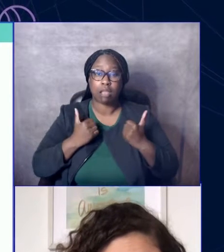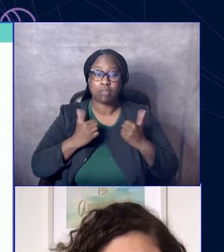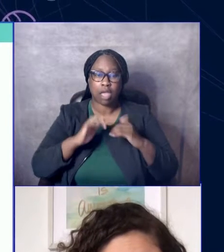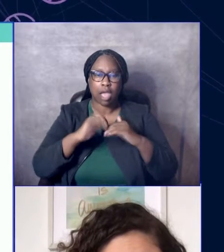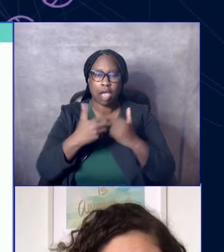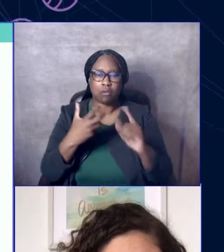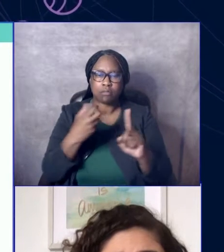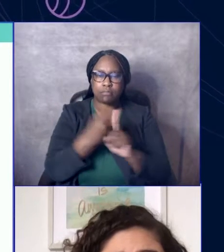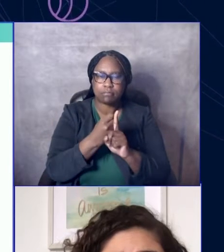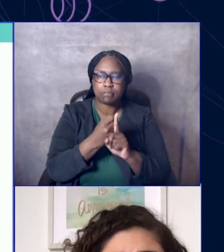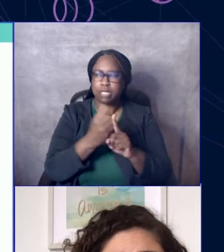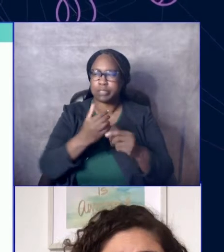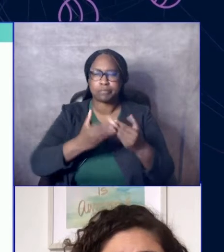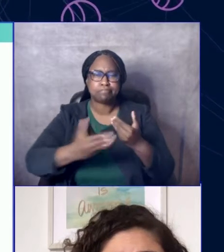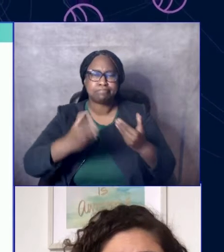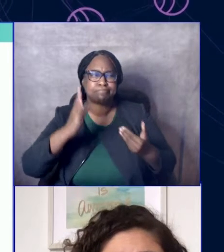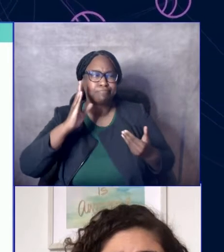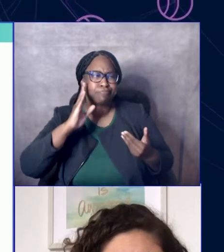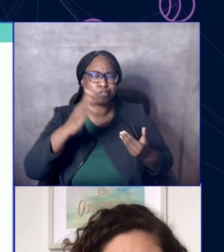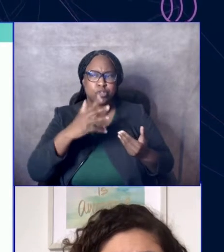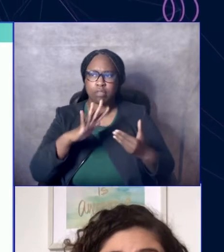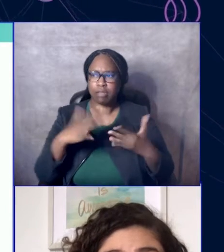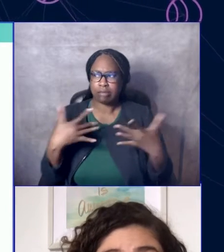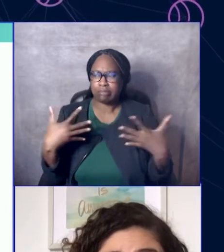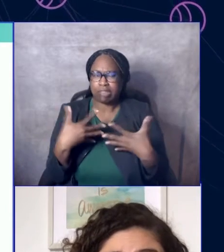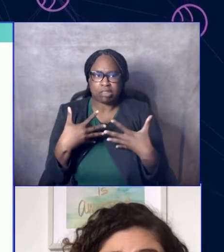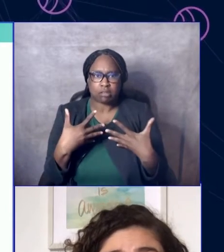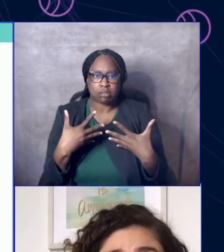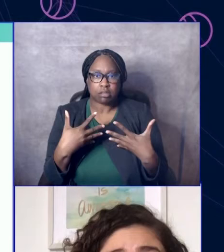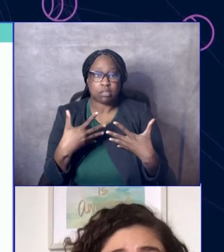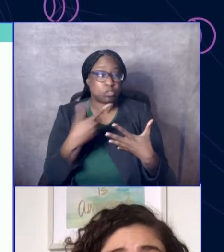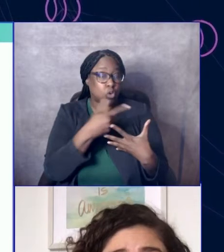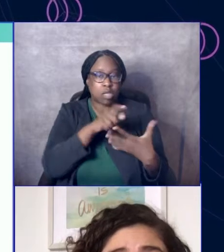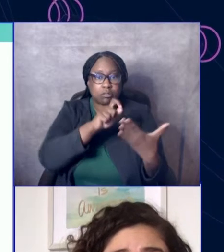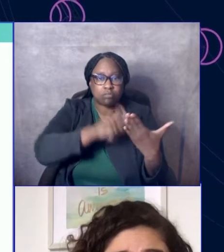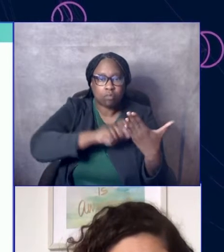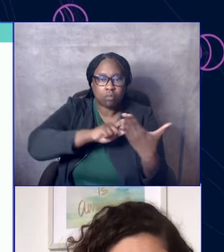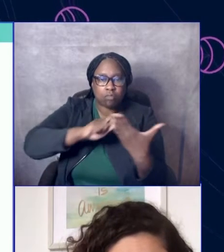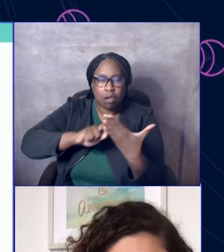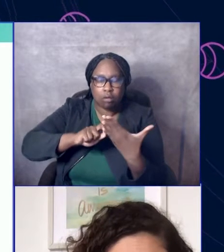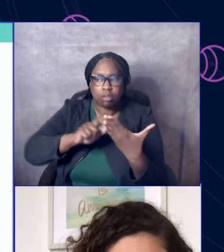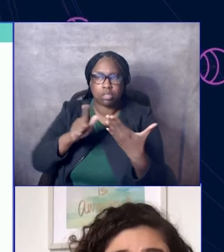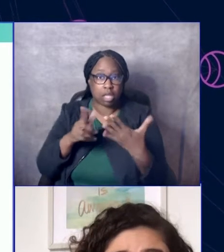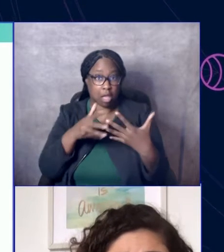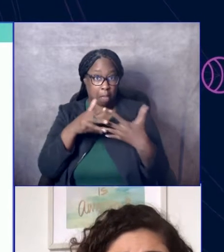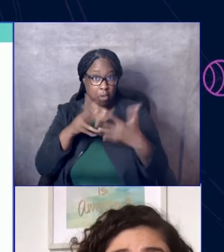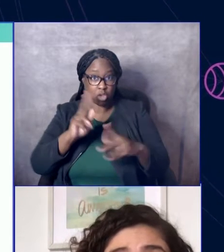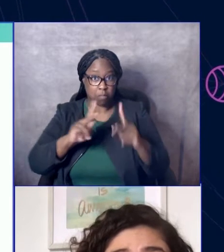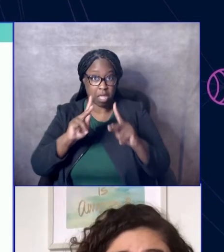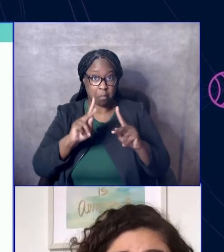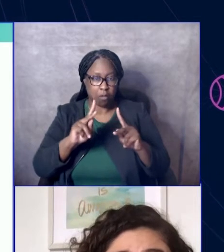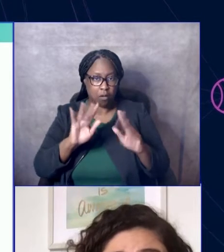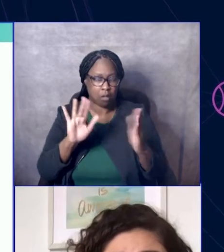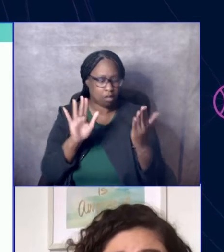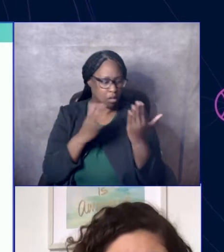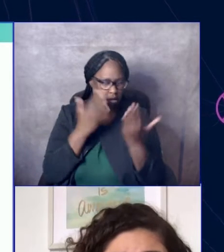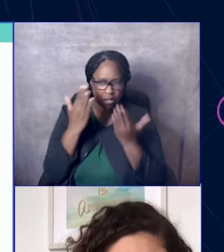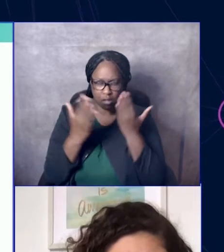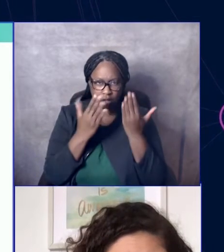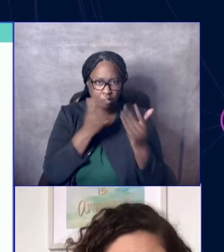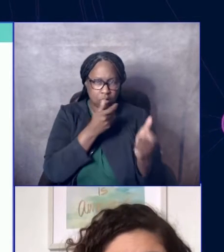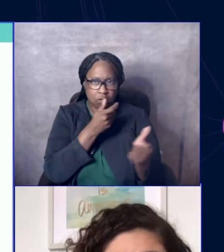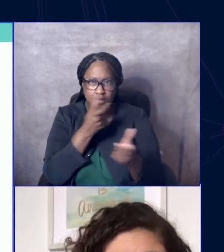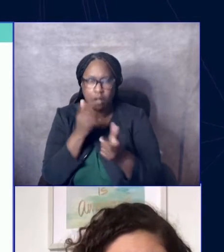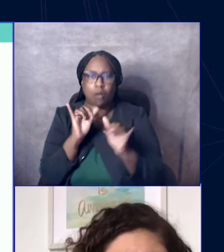future, so that the American people, again, was hearing from all of these different voices to ensure that we were saying the same